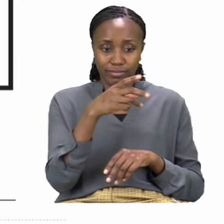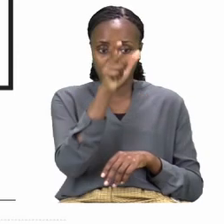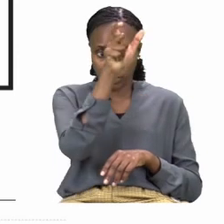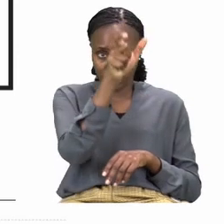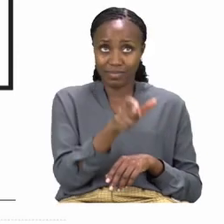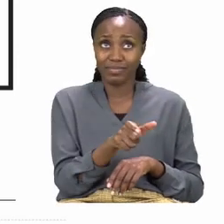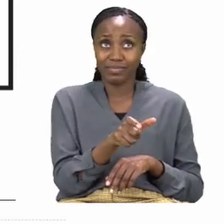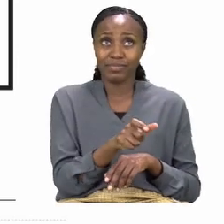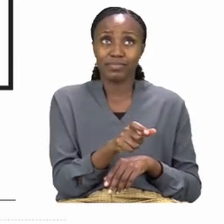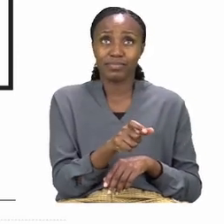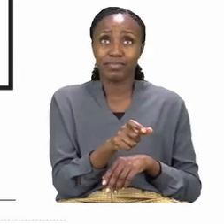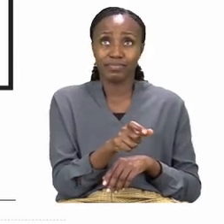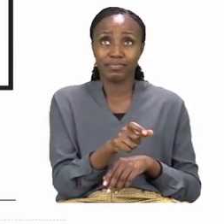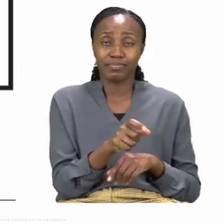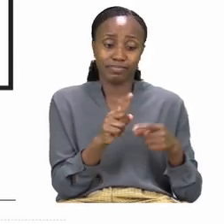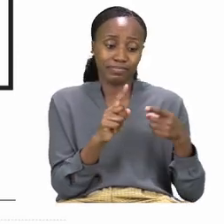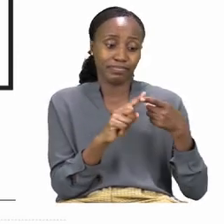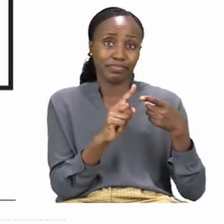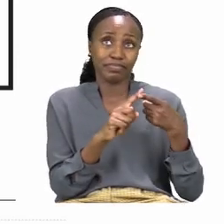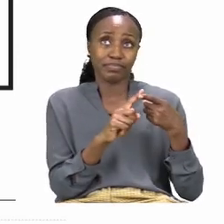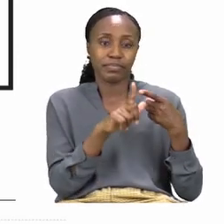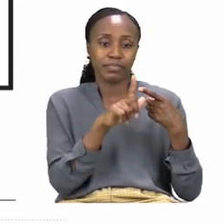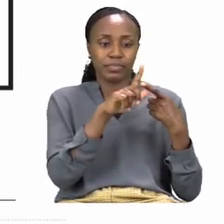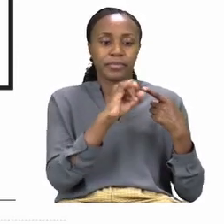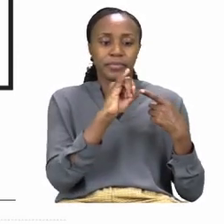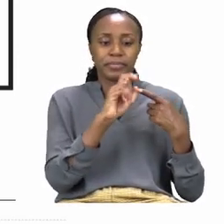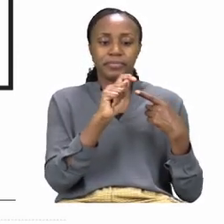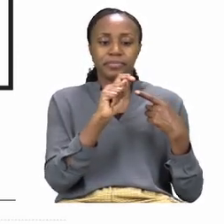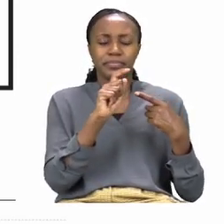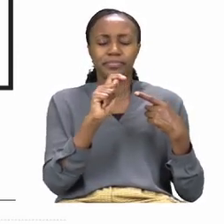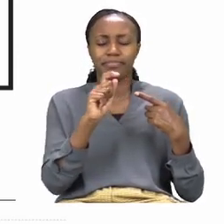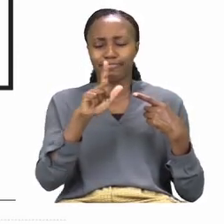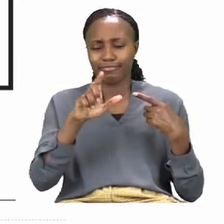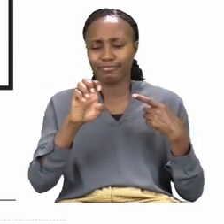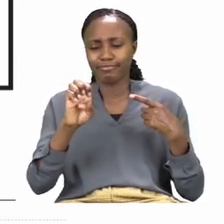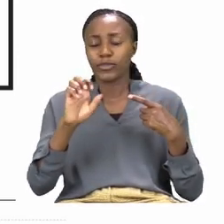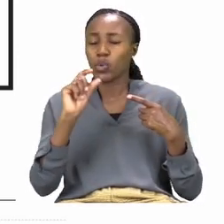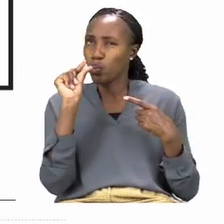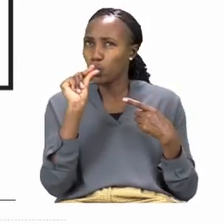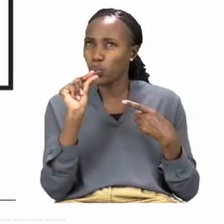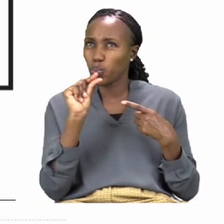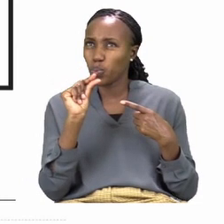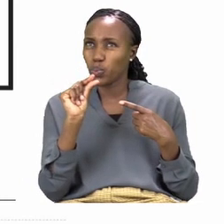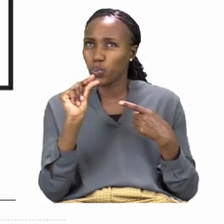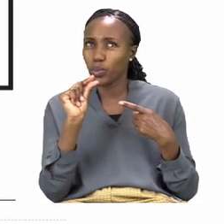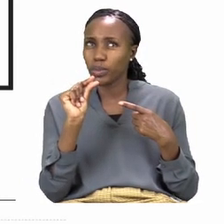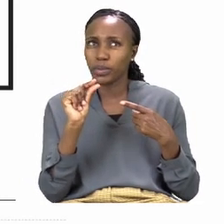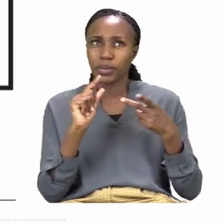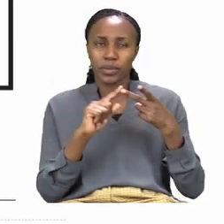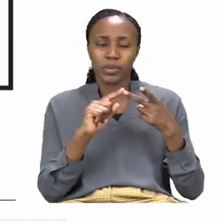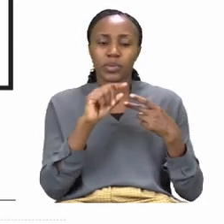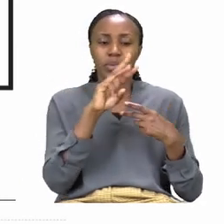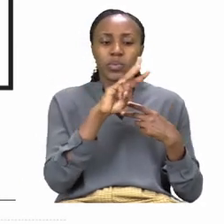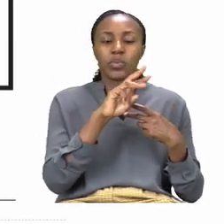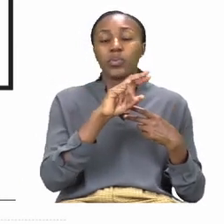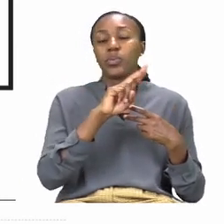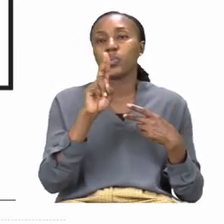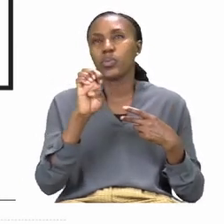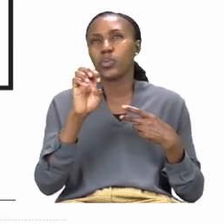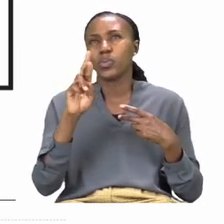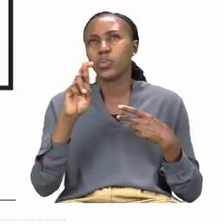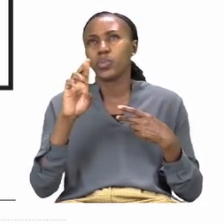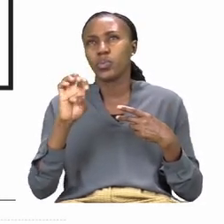the 3 sight words. The first one is little, where,